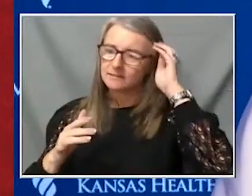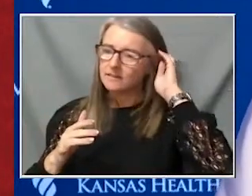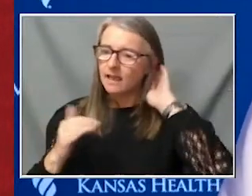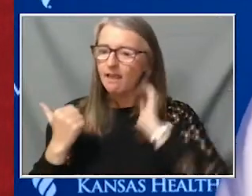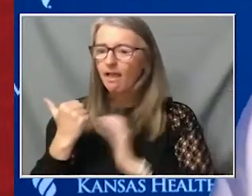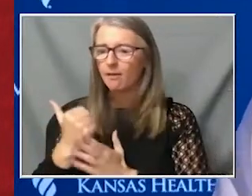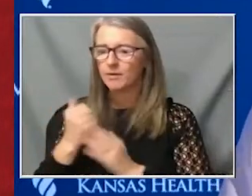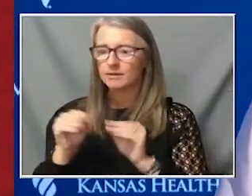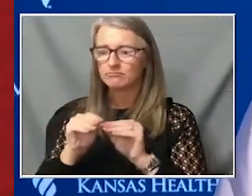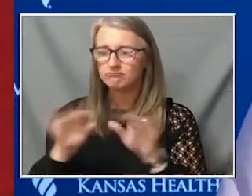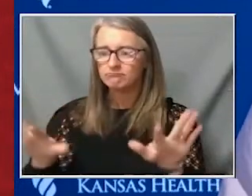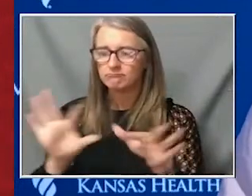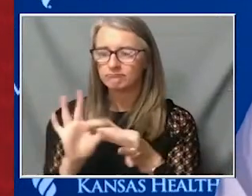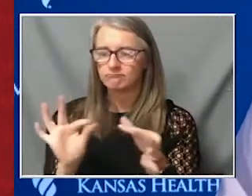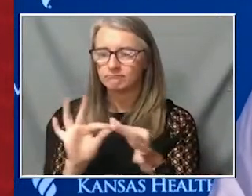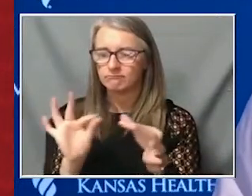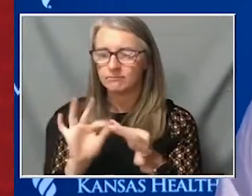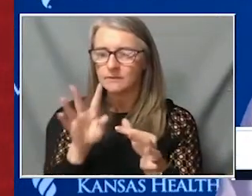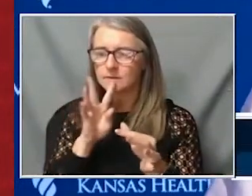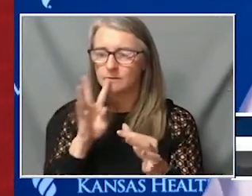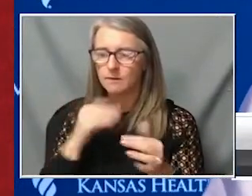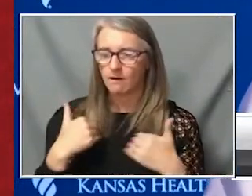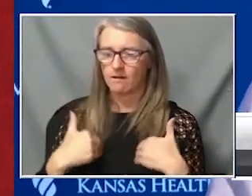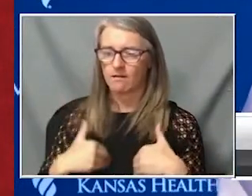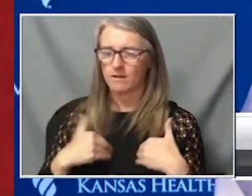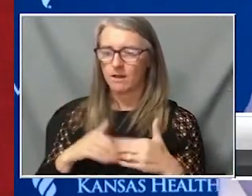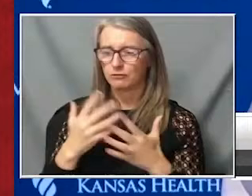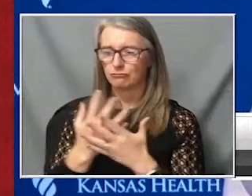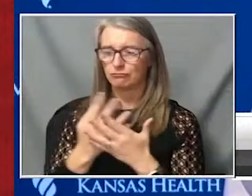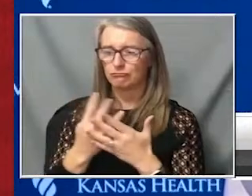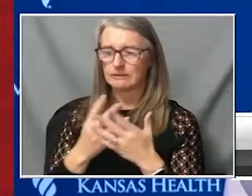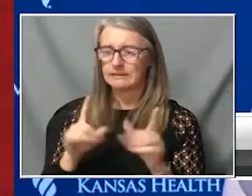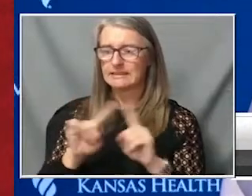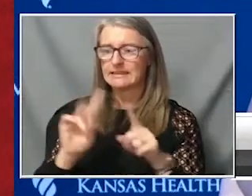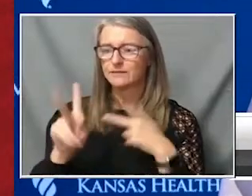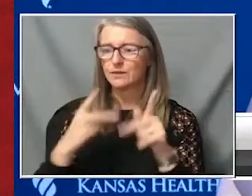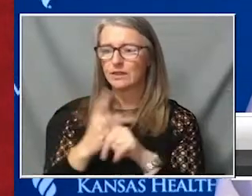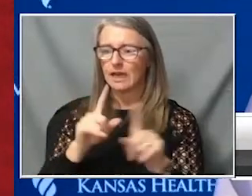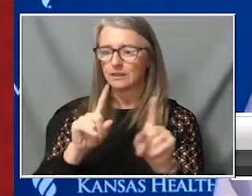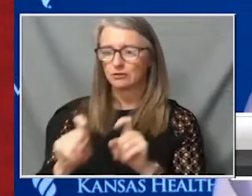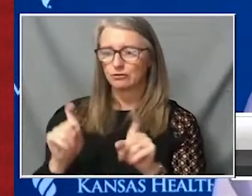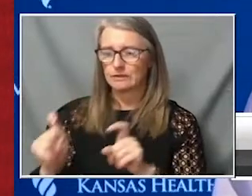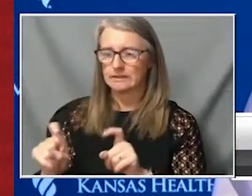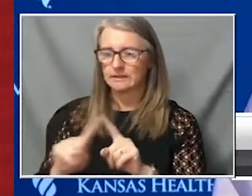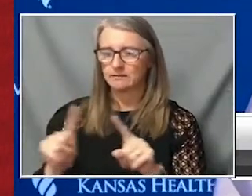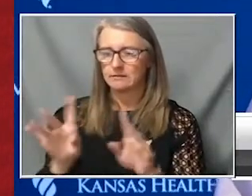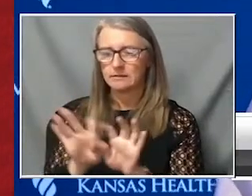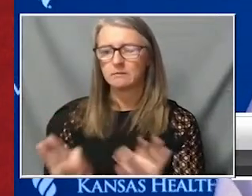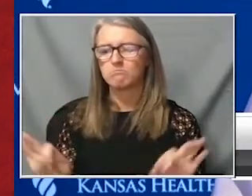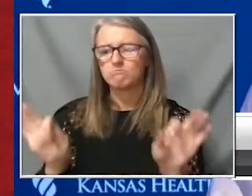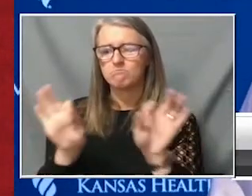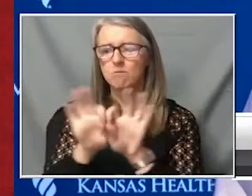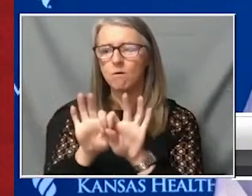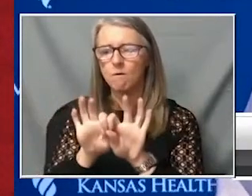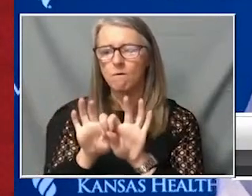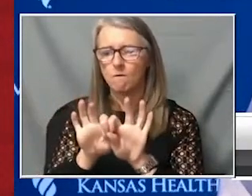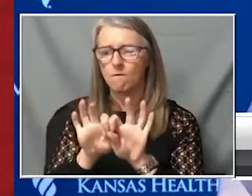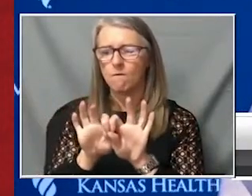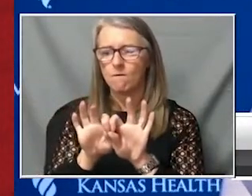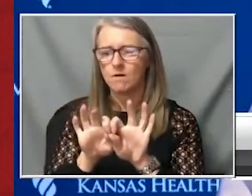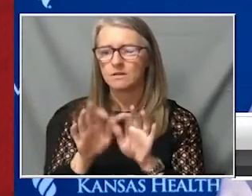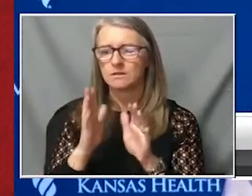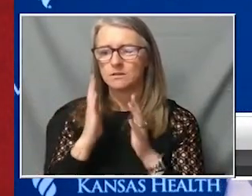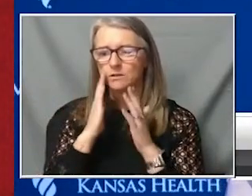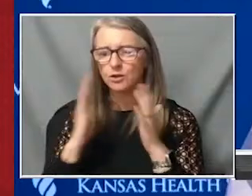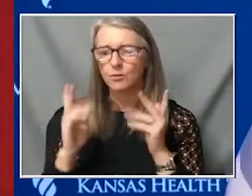like Dr. Castro said, we were talking about lung screening before. This is a different type of screening, but so vitally important. There are just so many things. I know people are